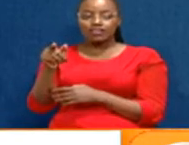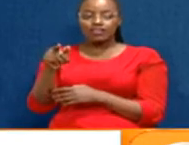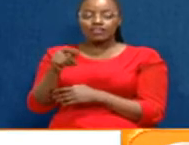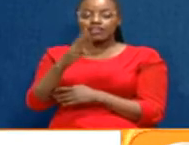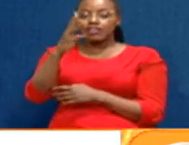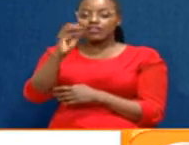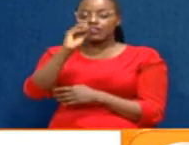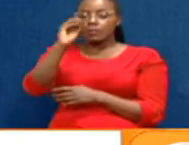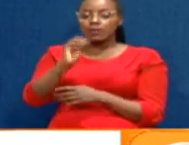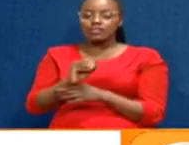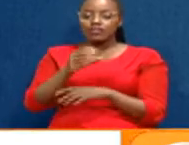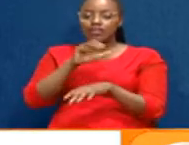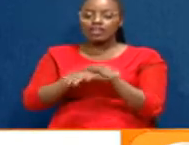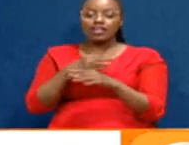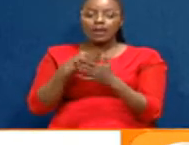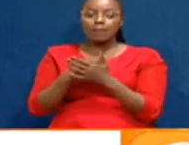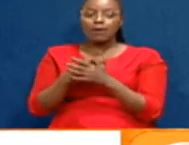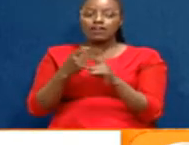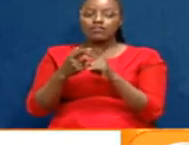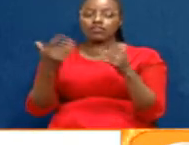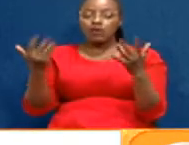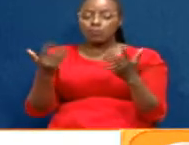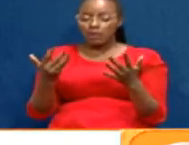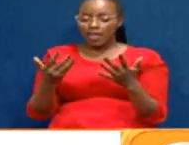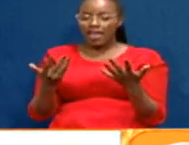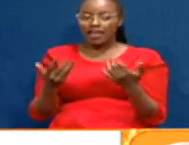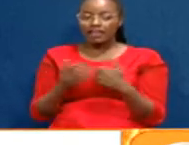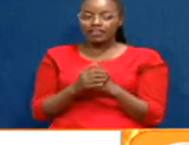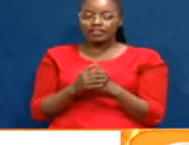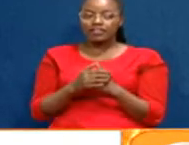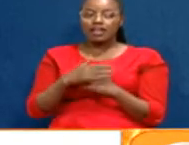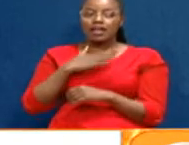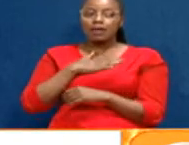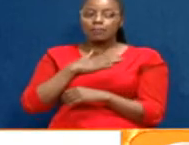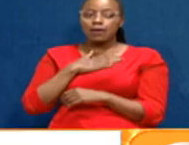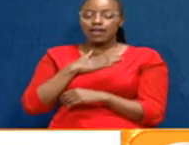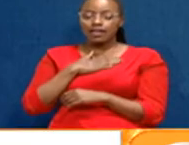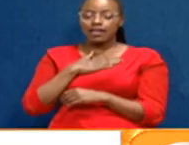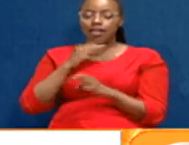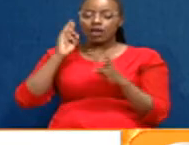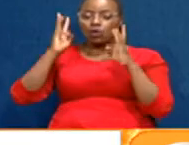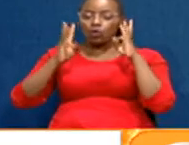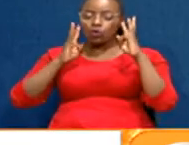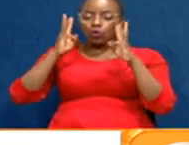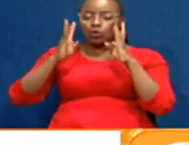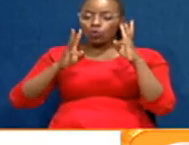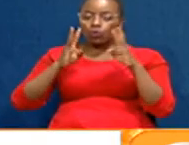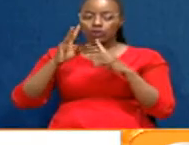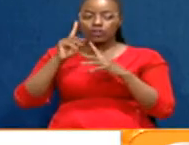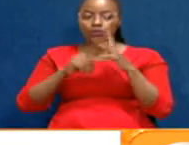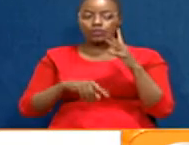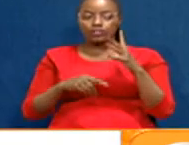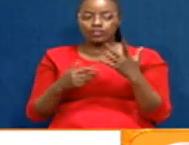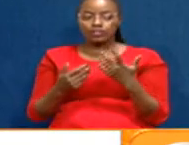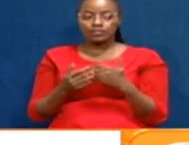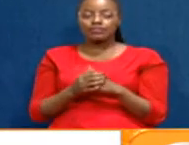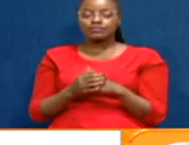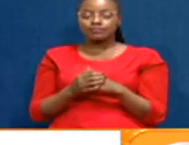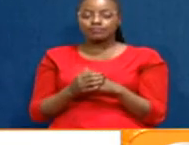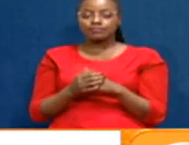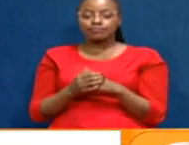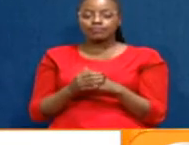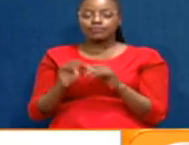where this 40% is getting their money. My worry is